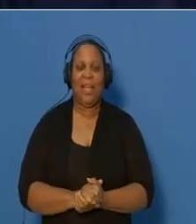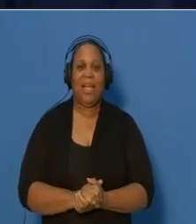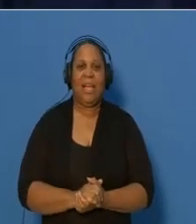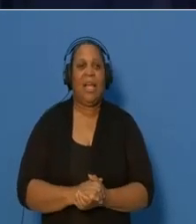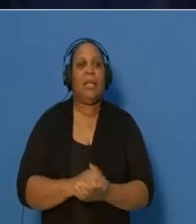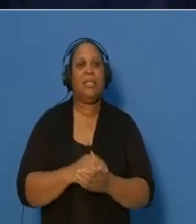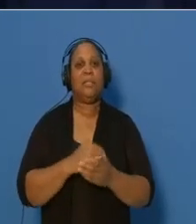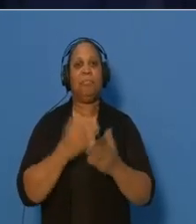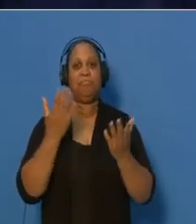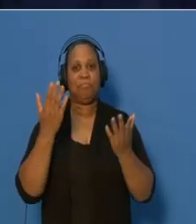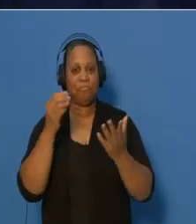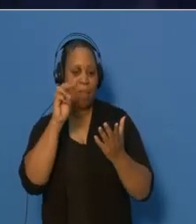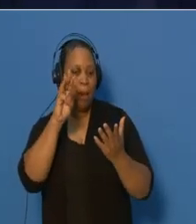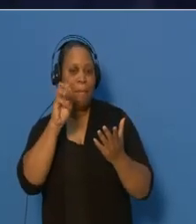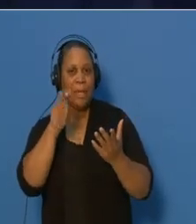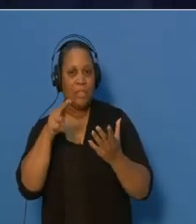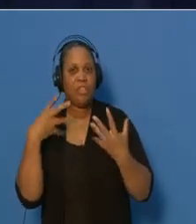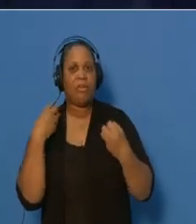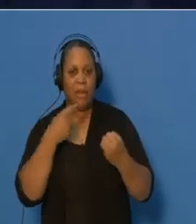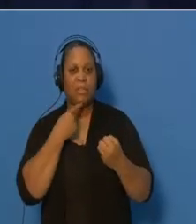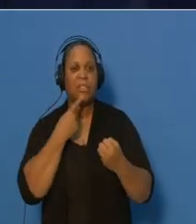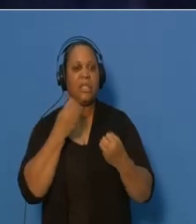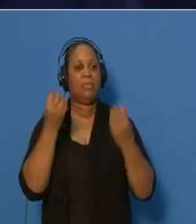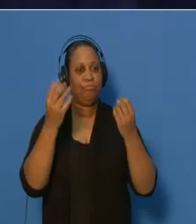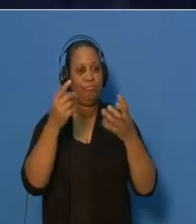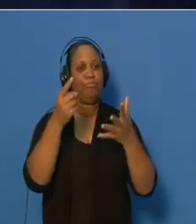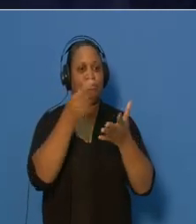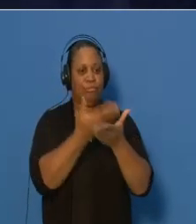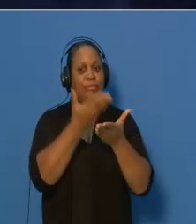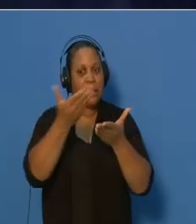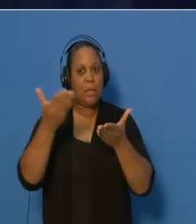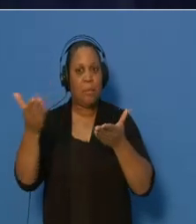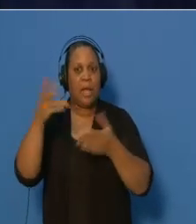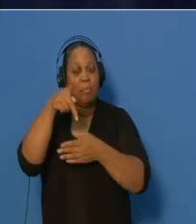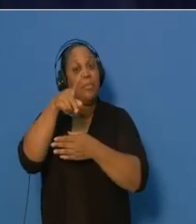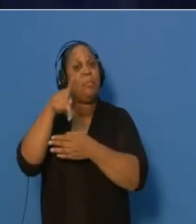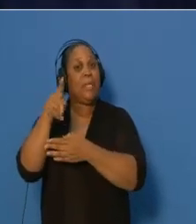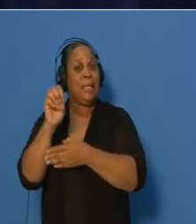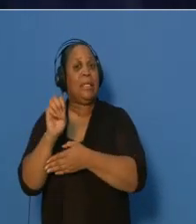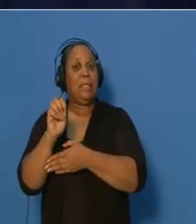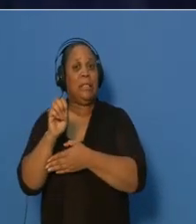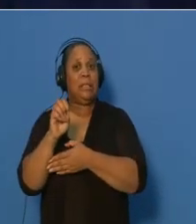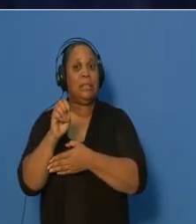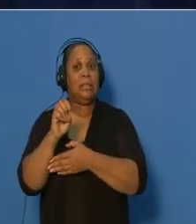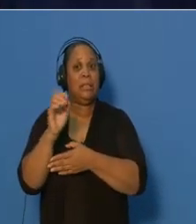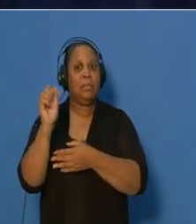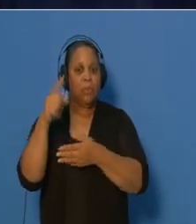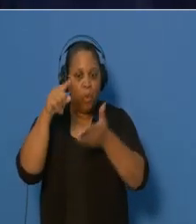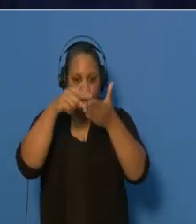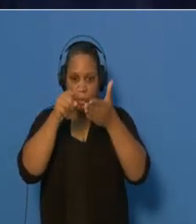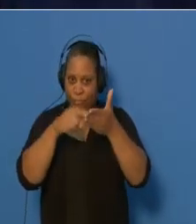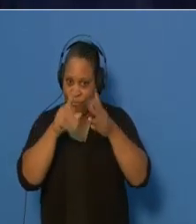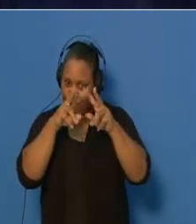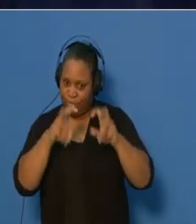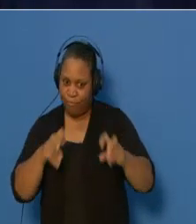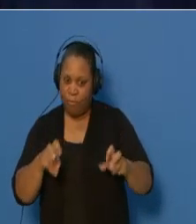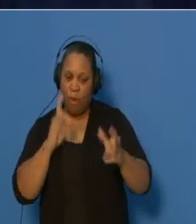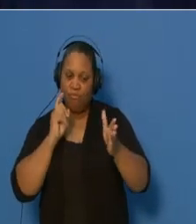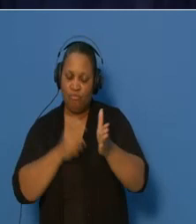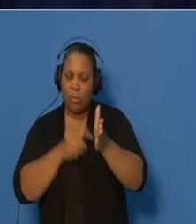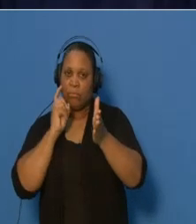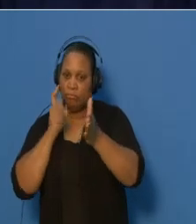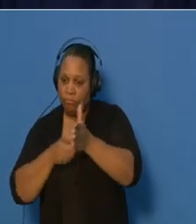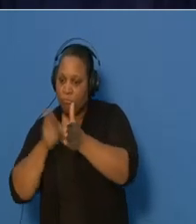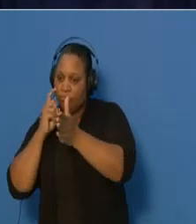of suppliers of the medical equipment and the PPEs that all have been vetted and recognized and recognizing